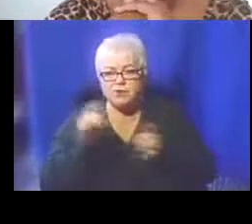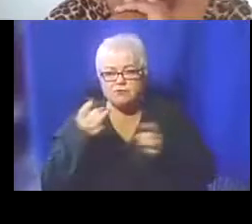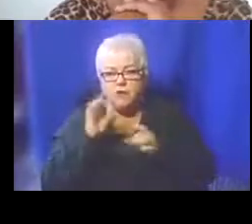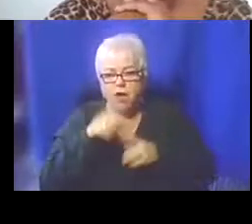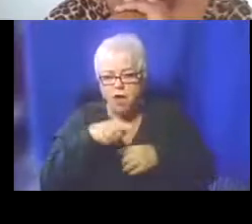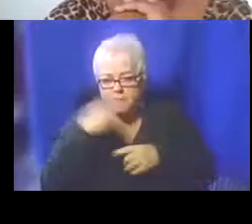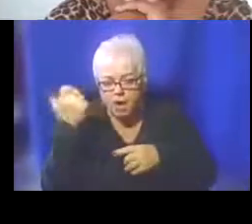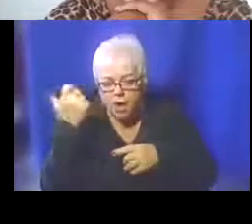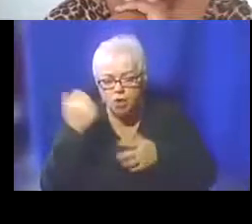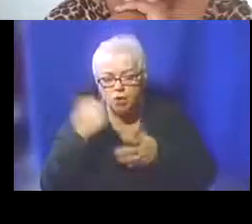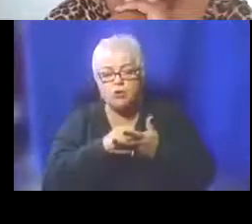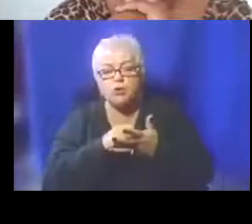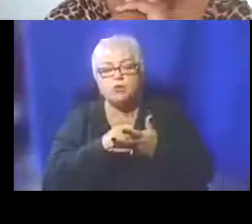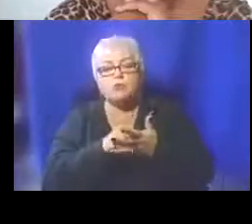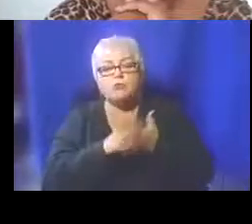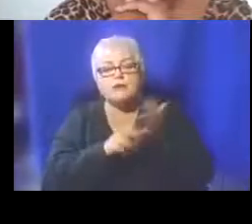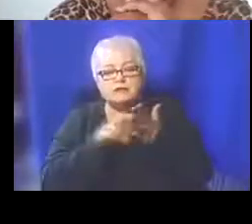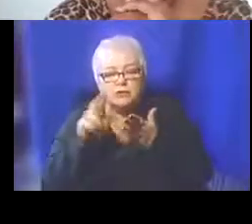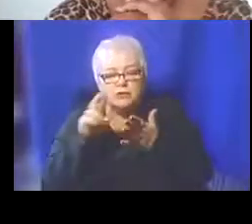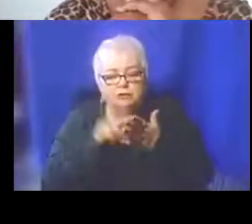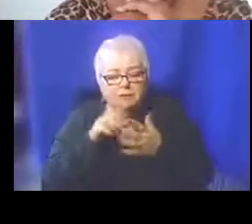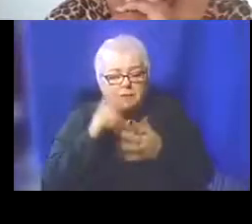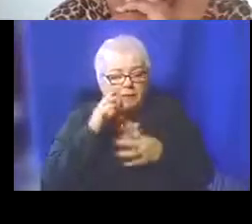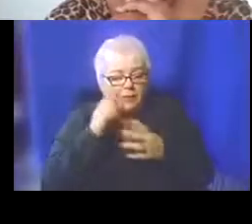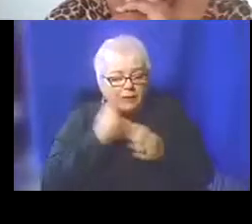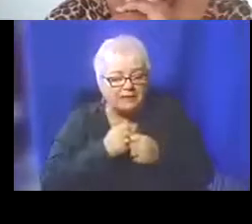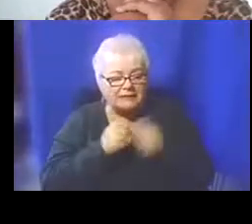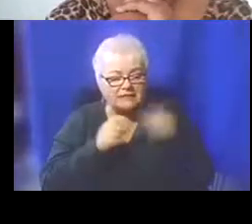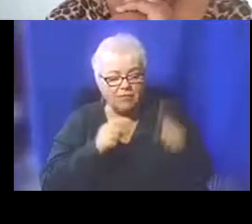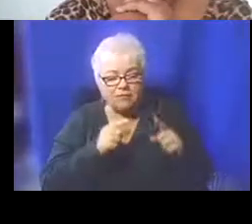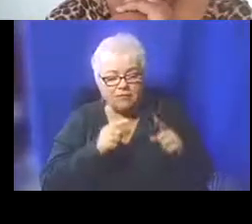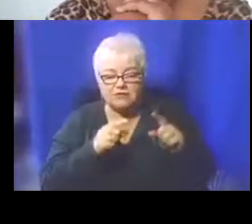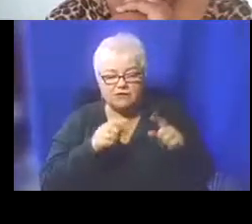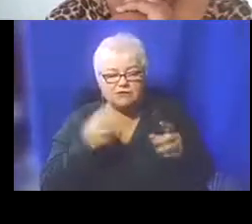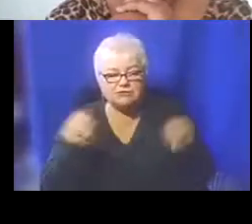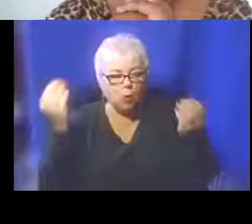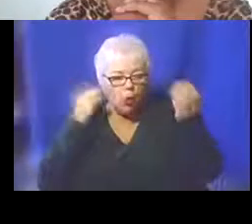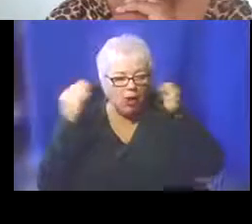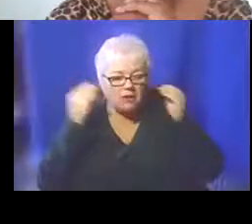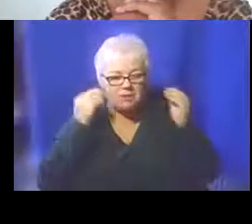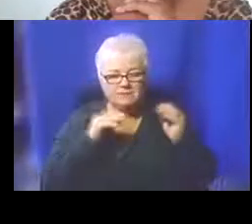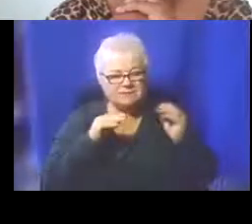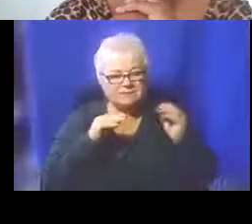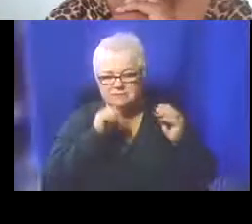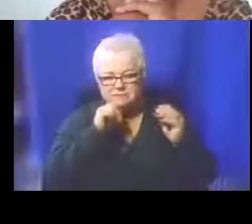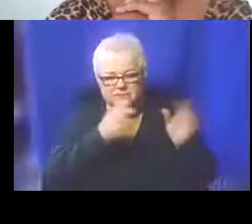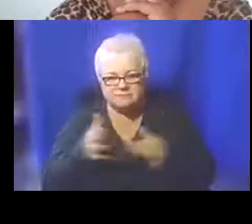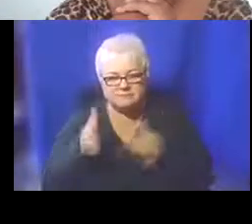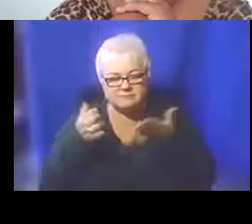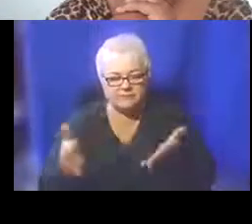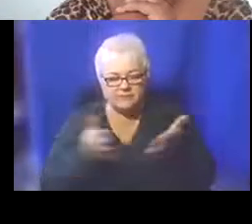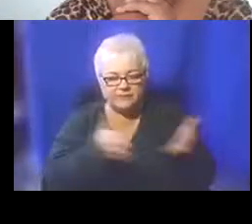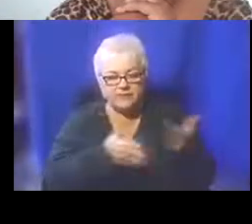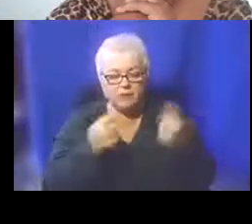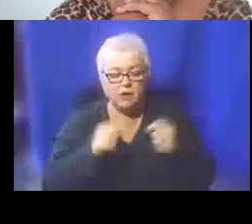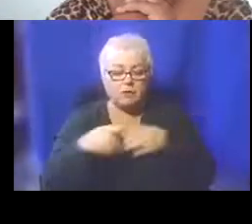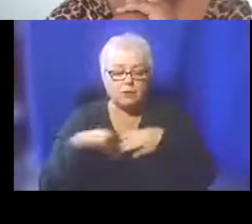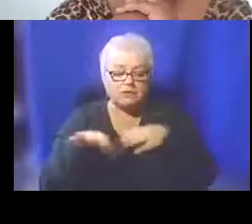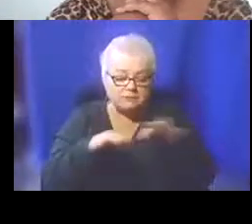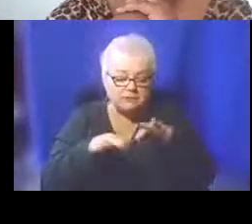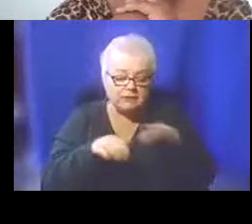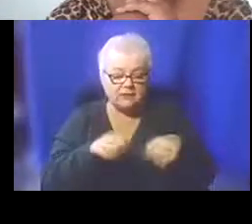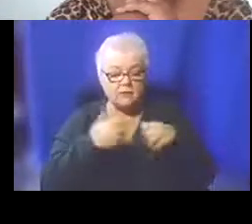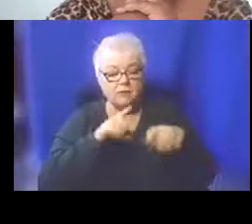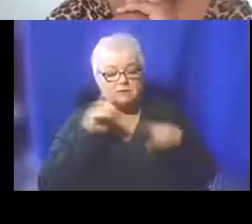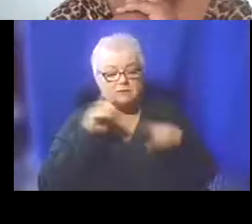memories of traumatic events are stored in a very disorganized way. When a survivor sits down and tries to explain to either a